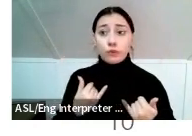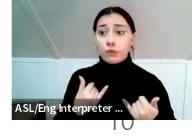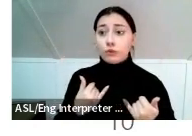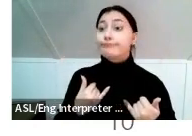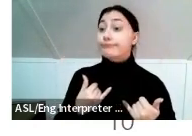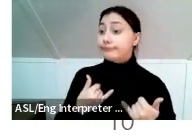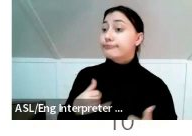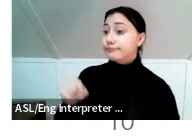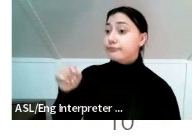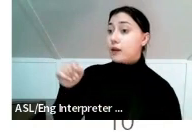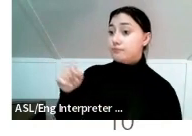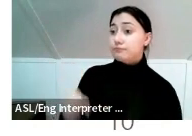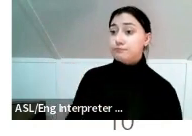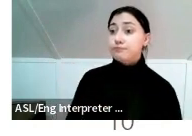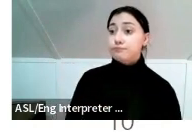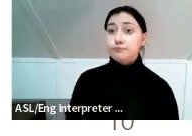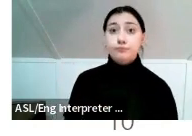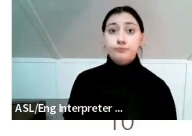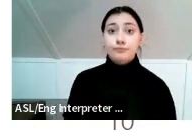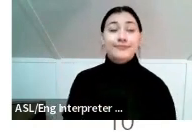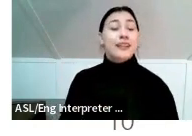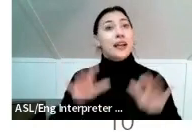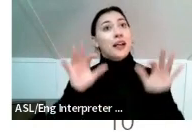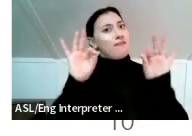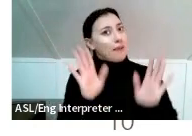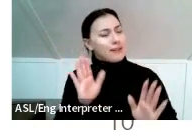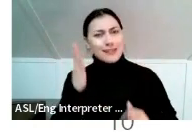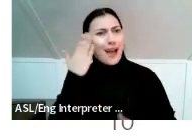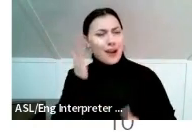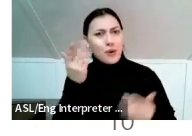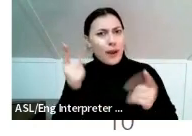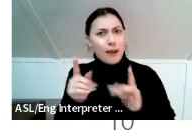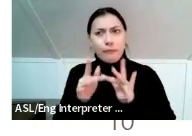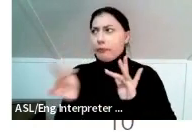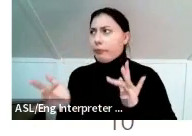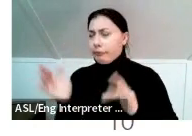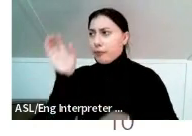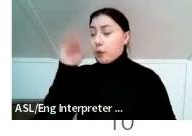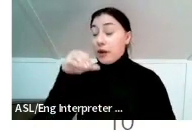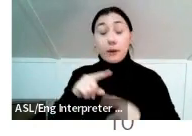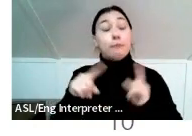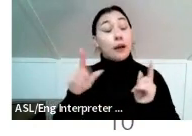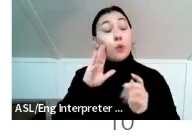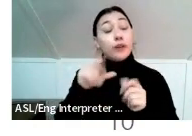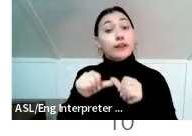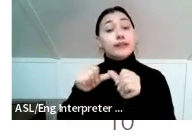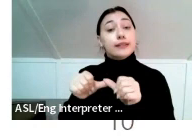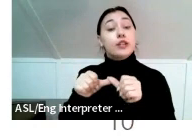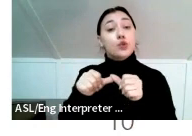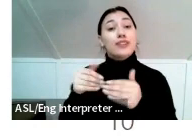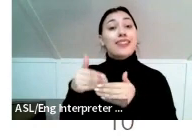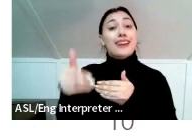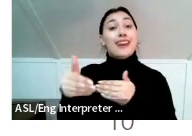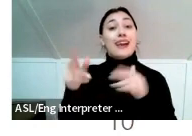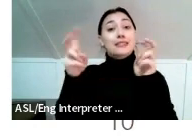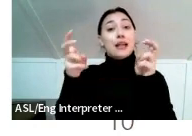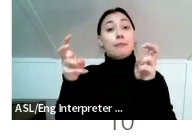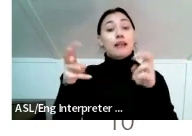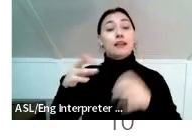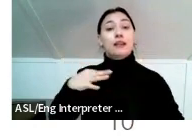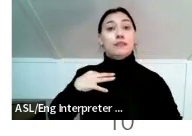Yes. That's fabulous. I don't know what happened there, but we're going to move on to our next topic, which is